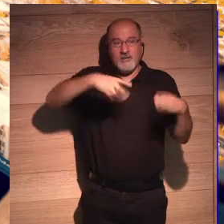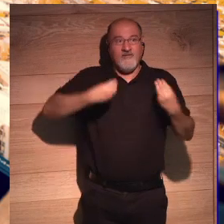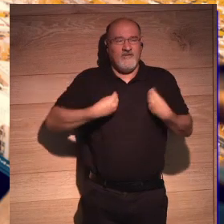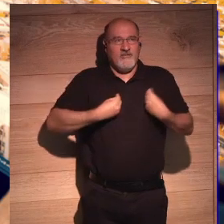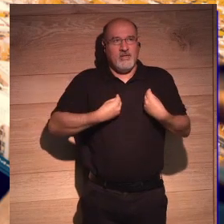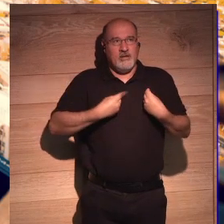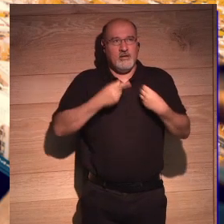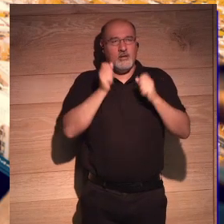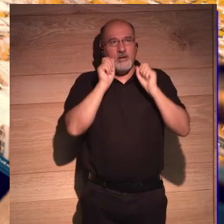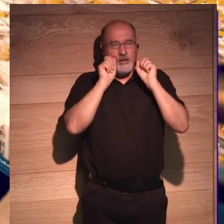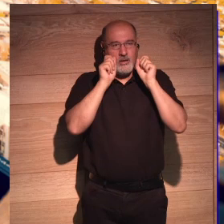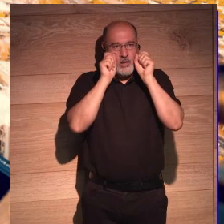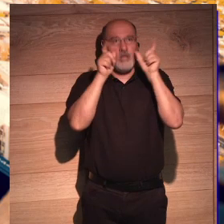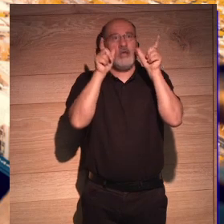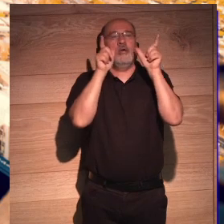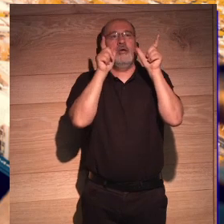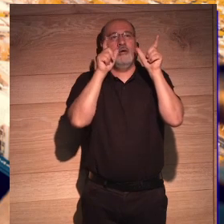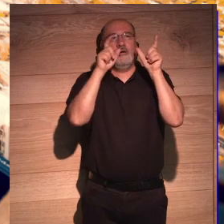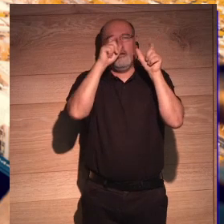say, looking at a flat image.